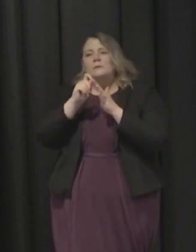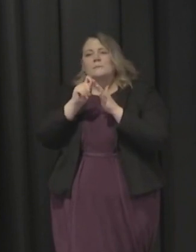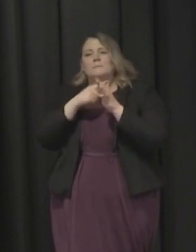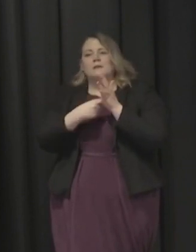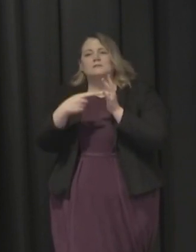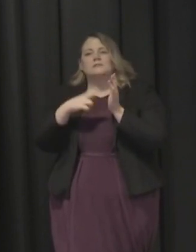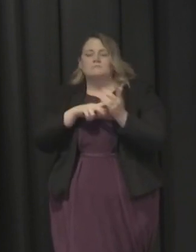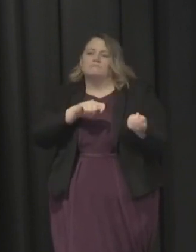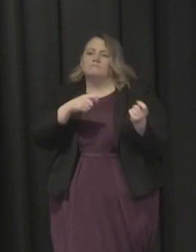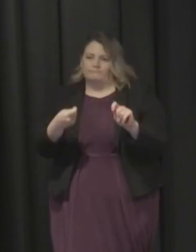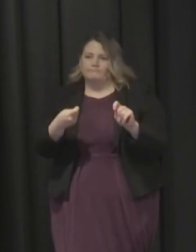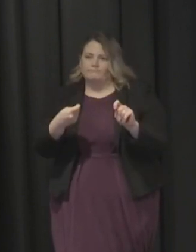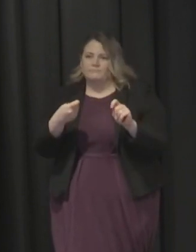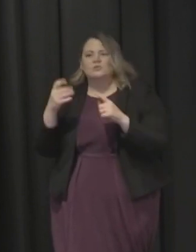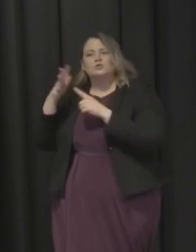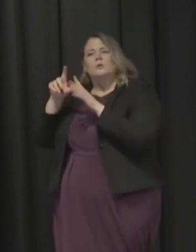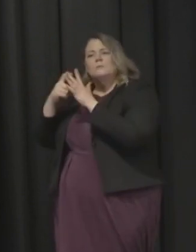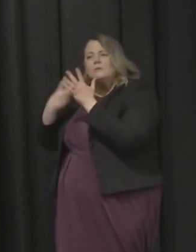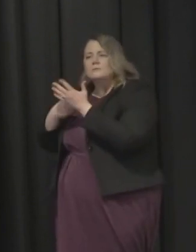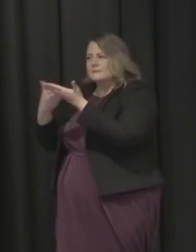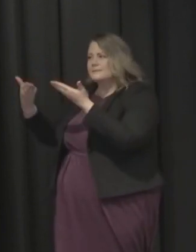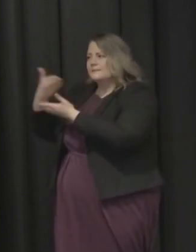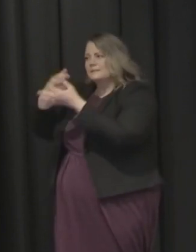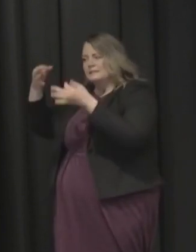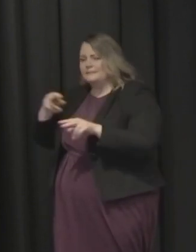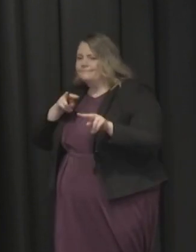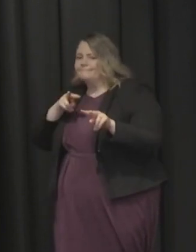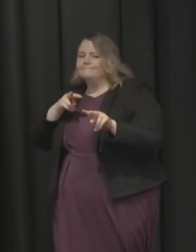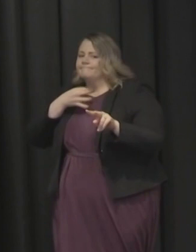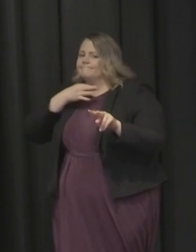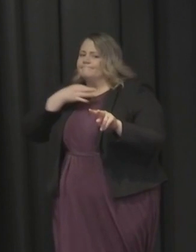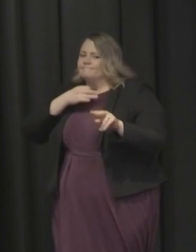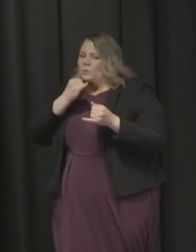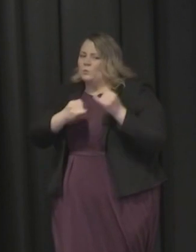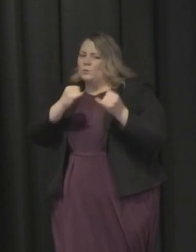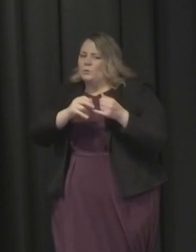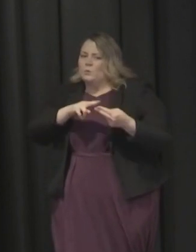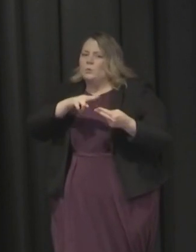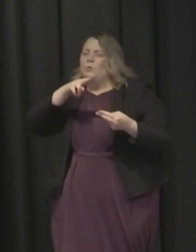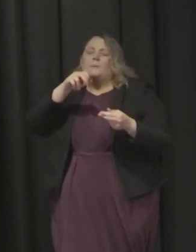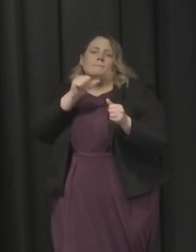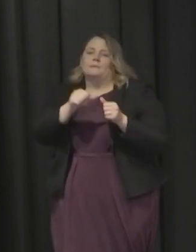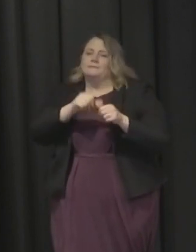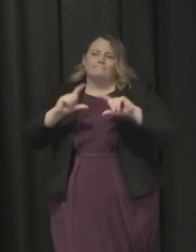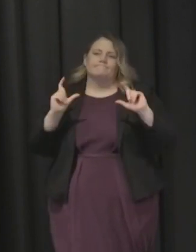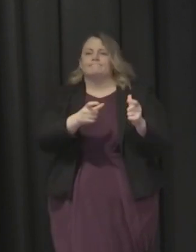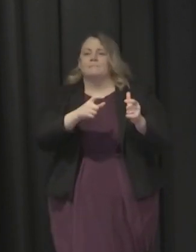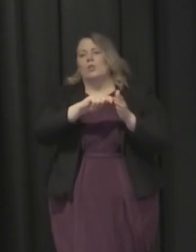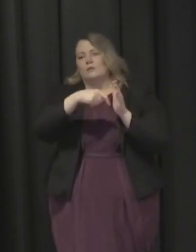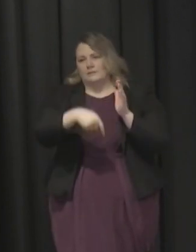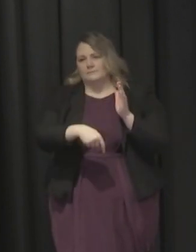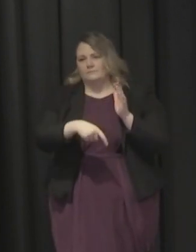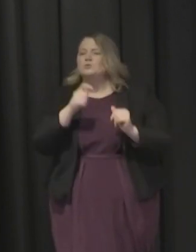that the people of Shepparton are resilient, they are tenacious, and they will rise to the challenge as they have